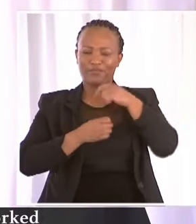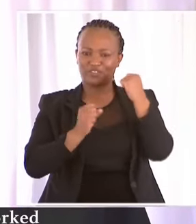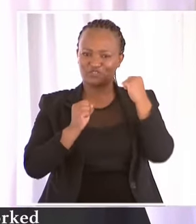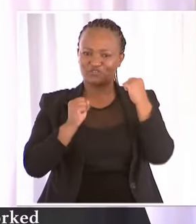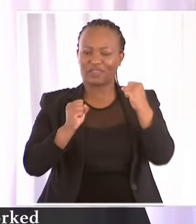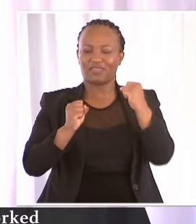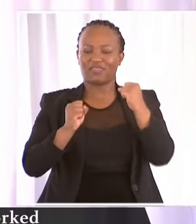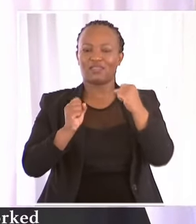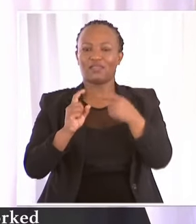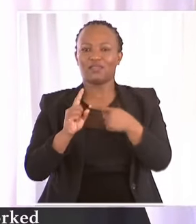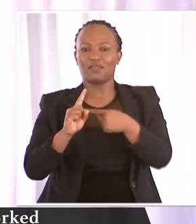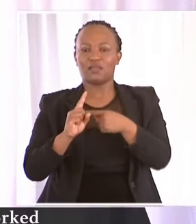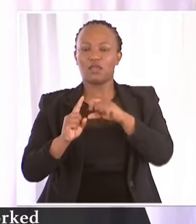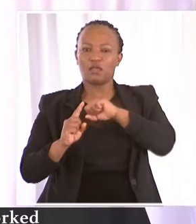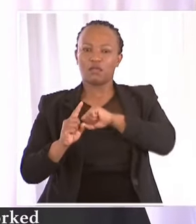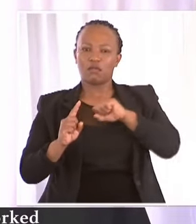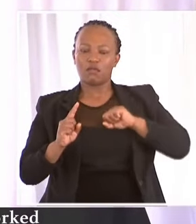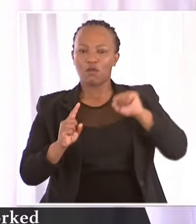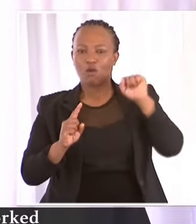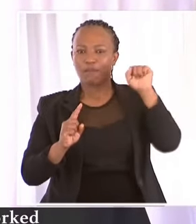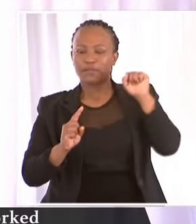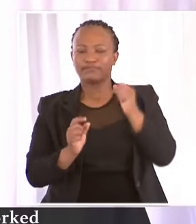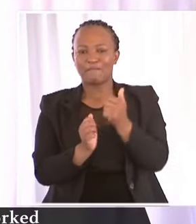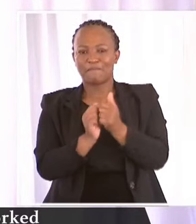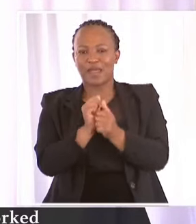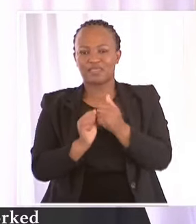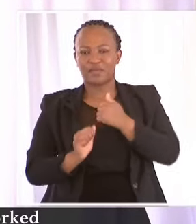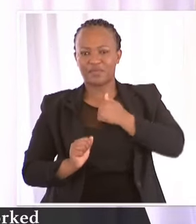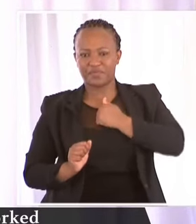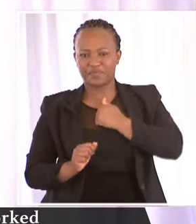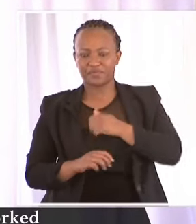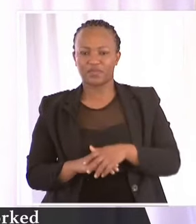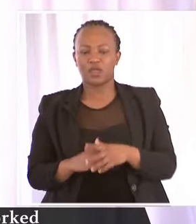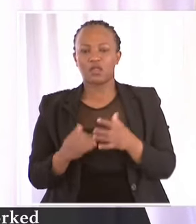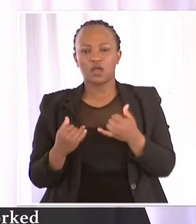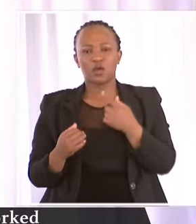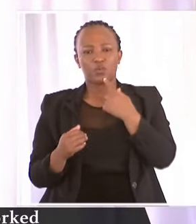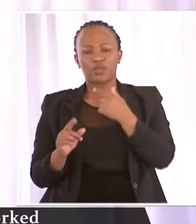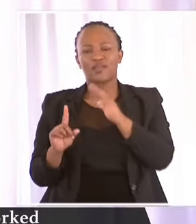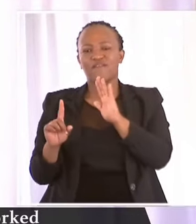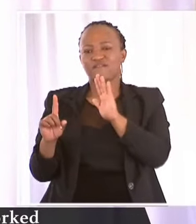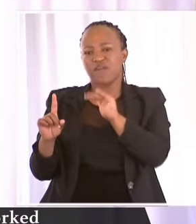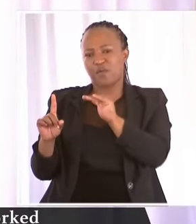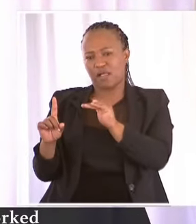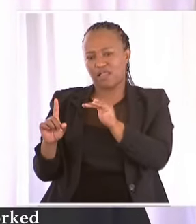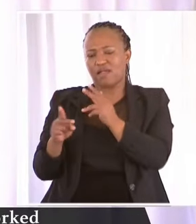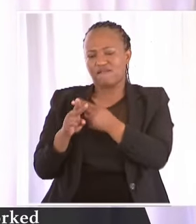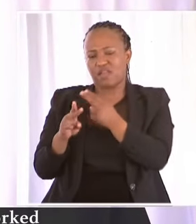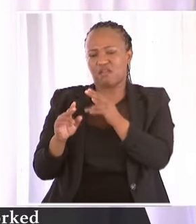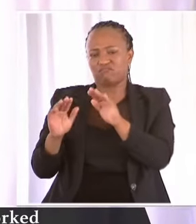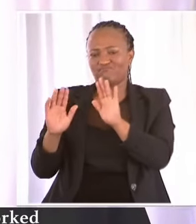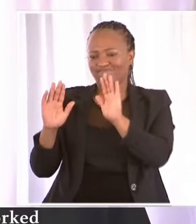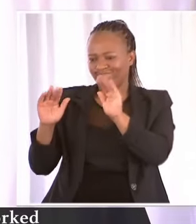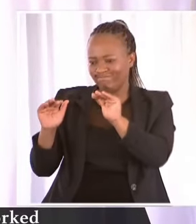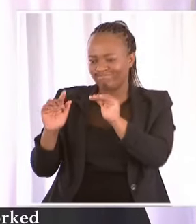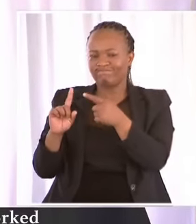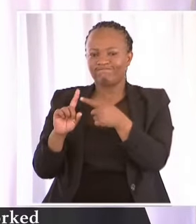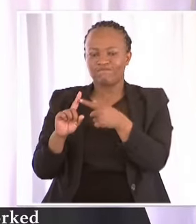departed comrade and brother. As we bid him farewell at the end of his earthly